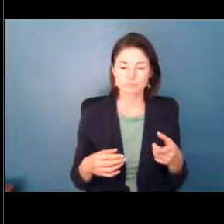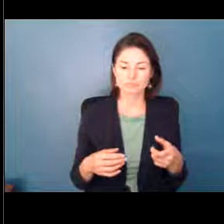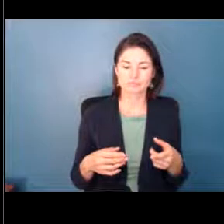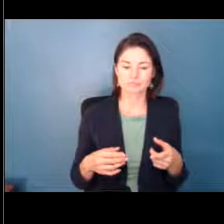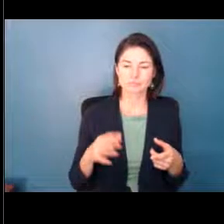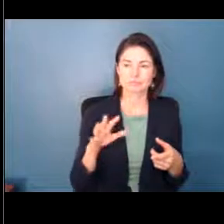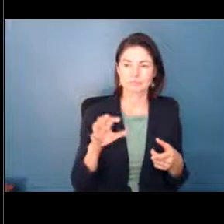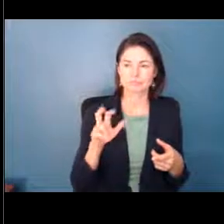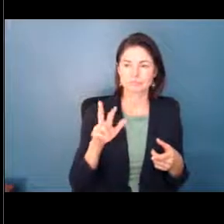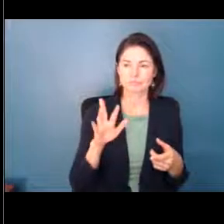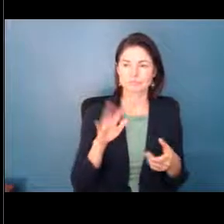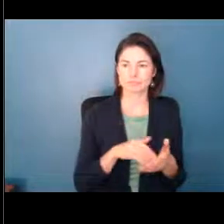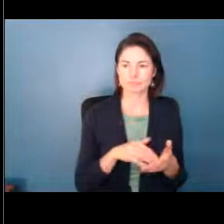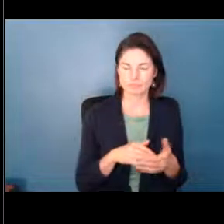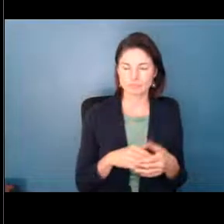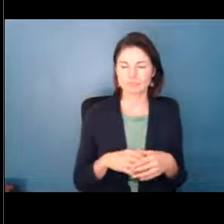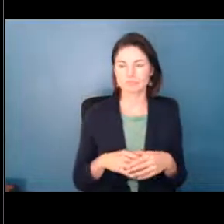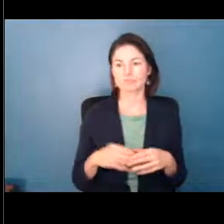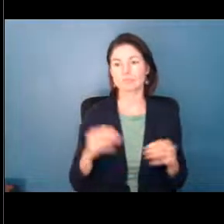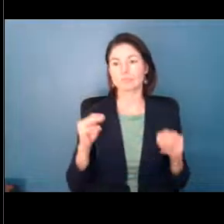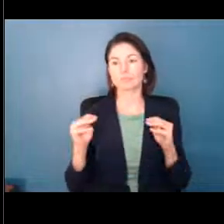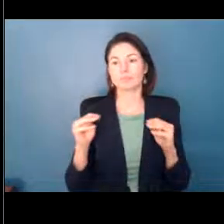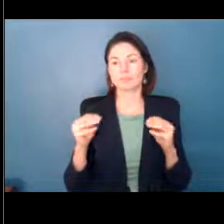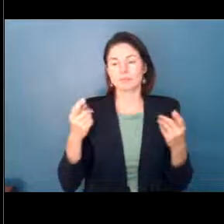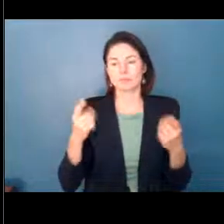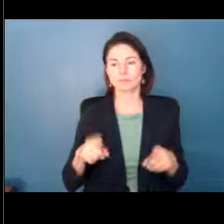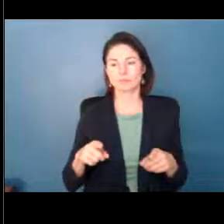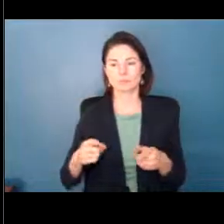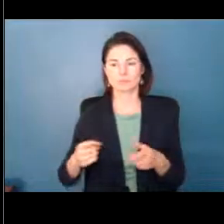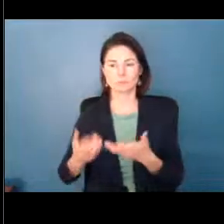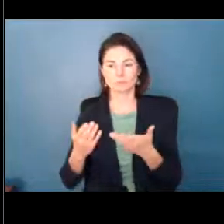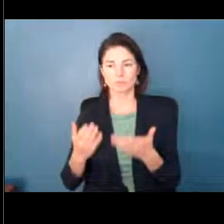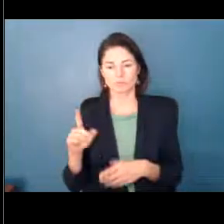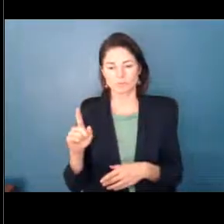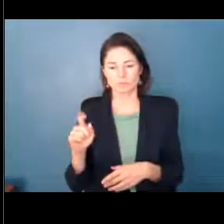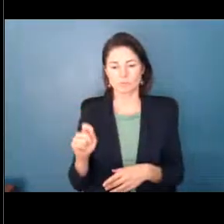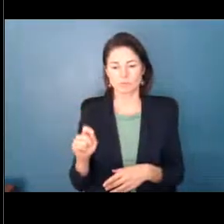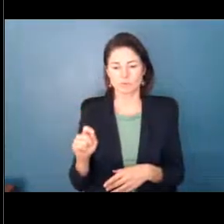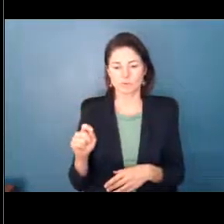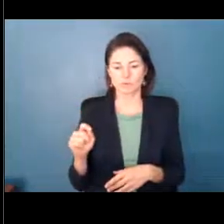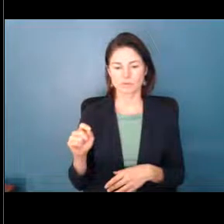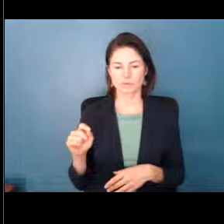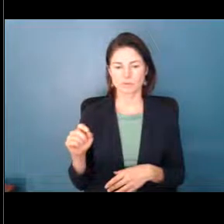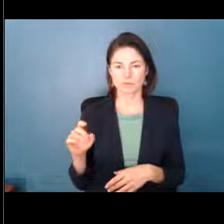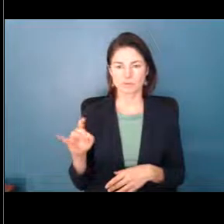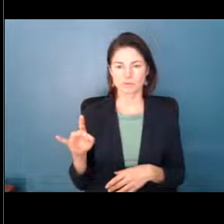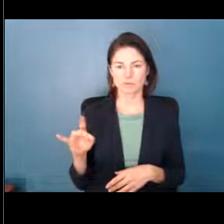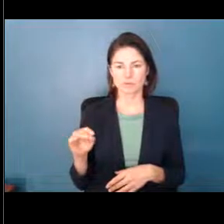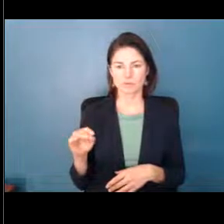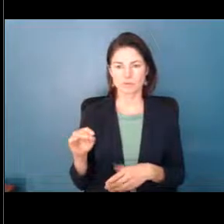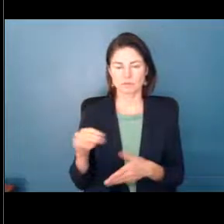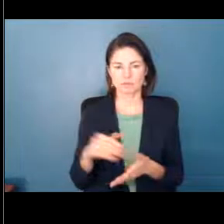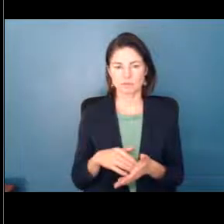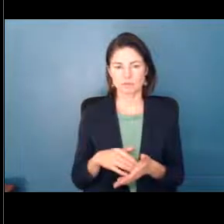$3,535,000. During mediation, the parties agreed to the mediator's proposal of $1,800,000. The department has savings